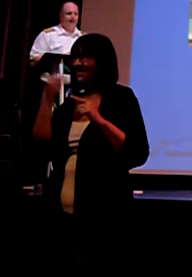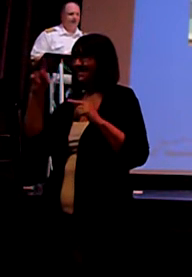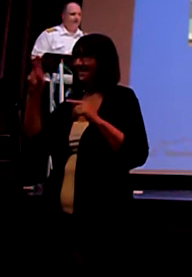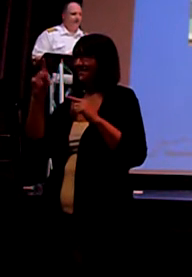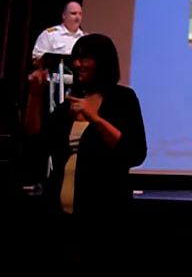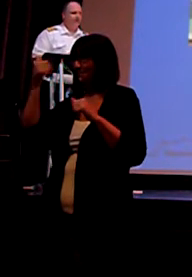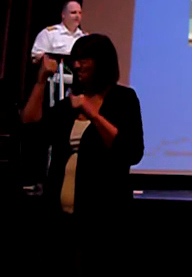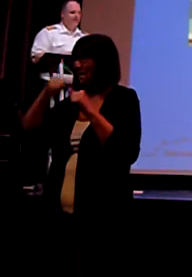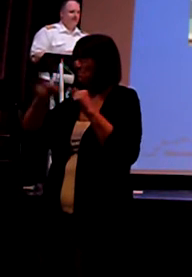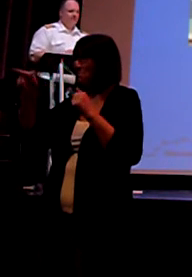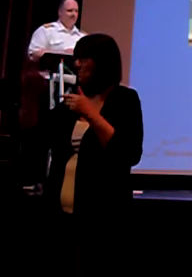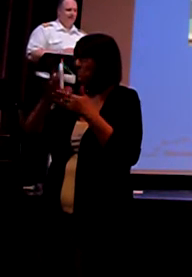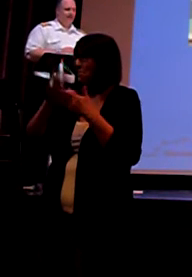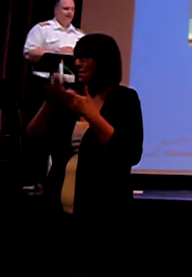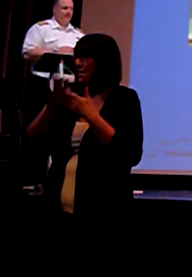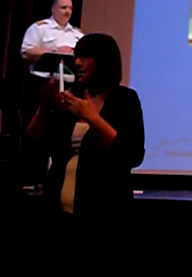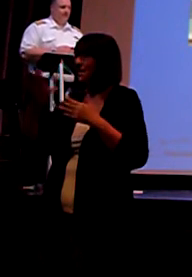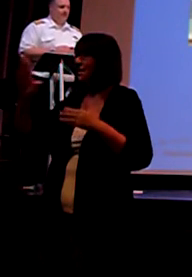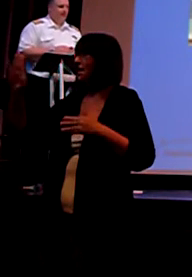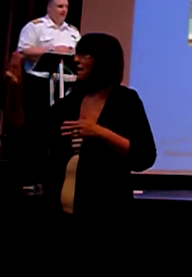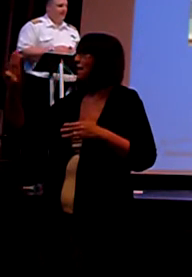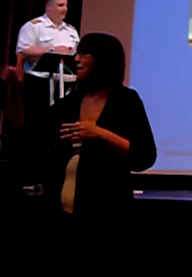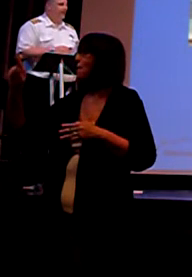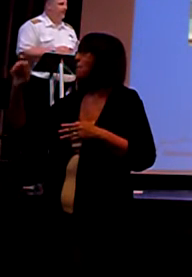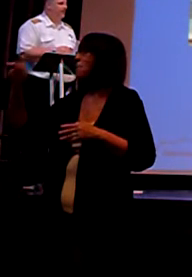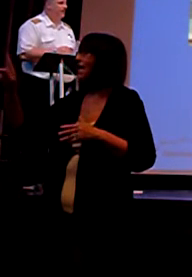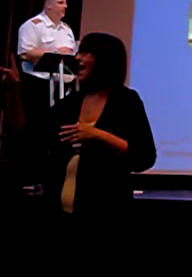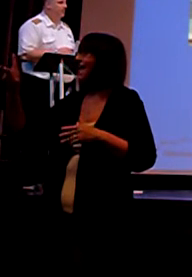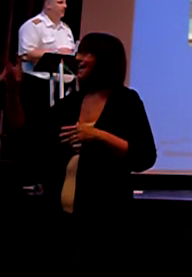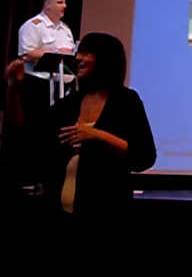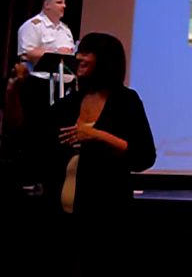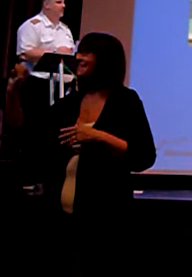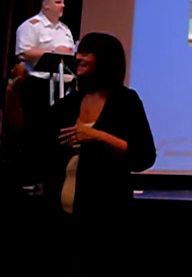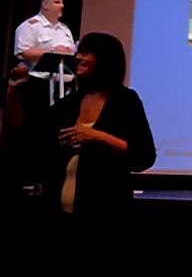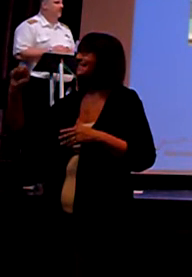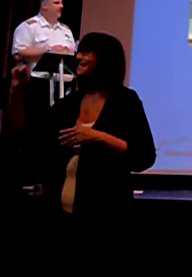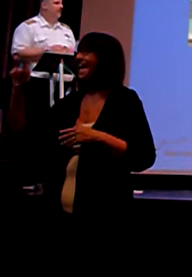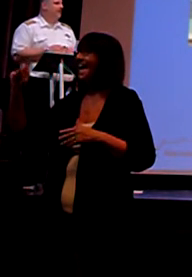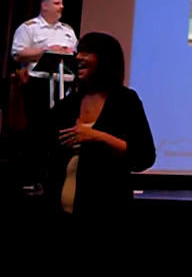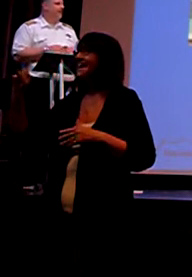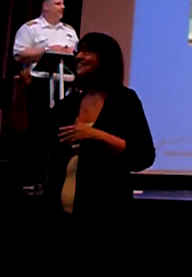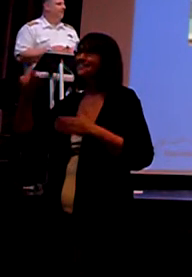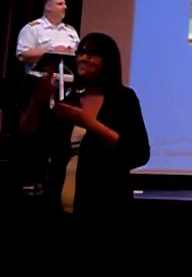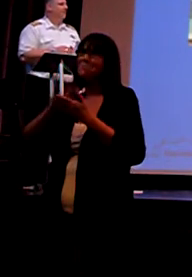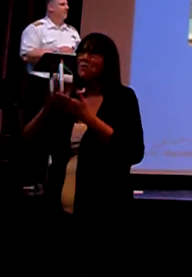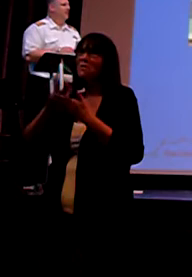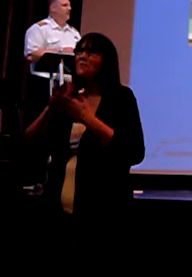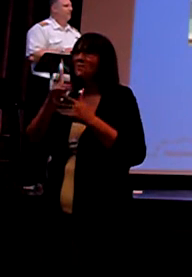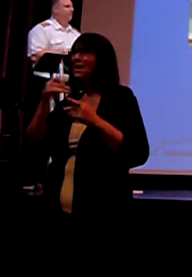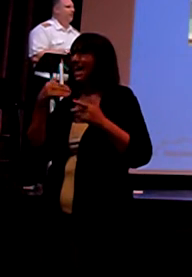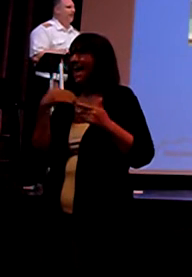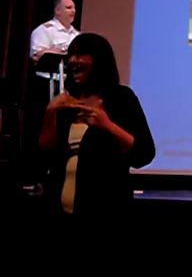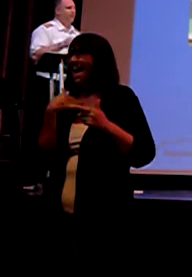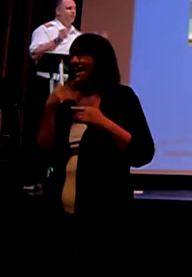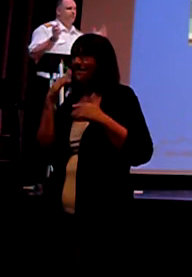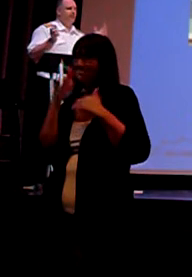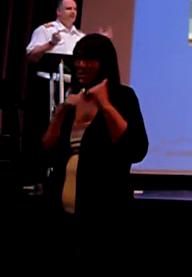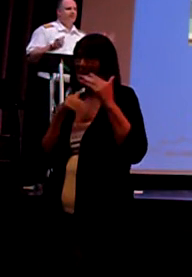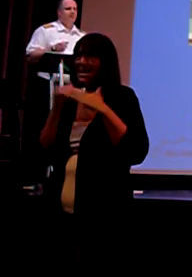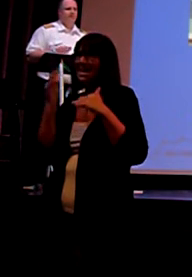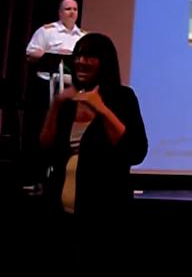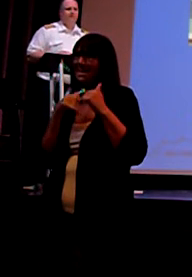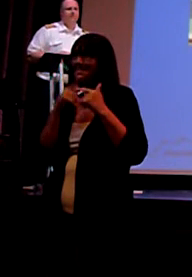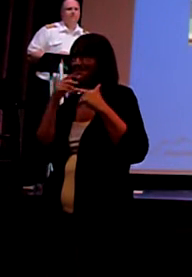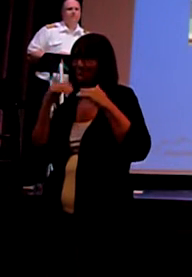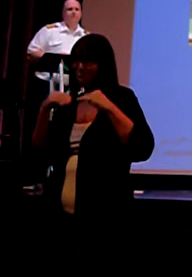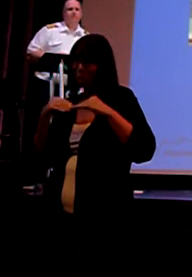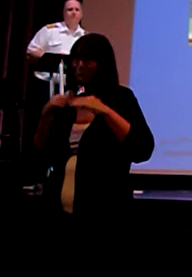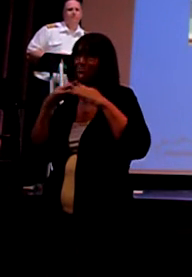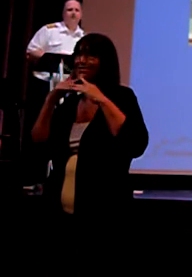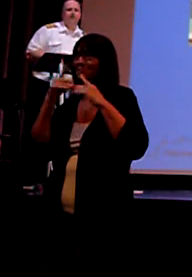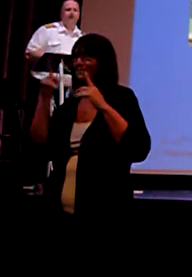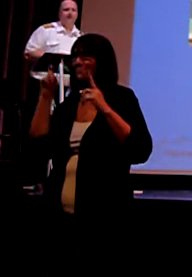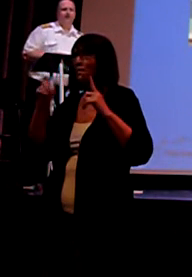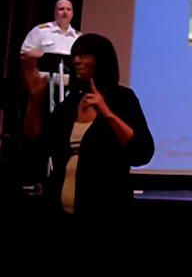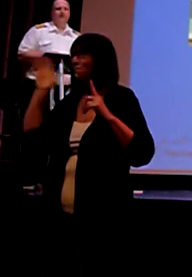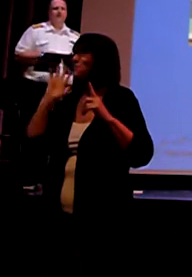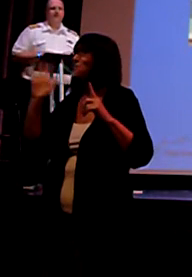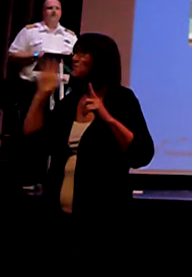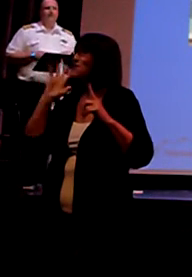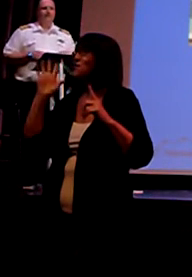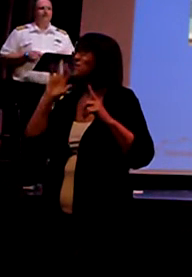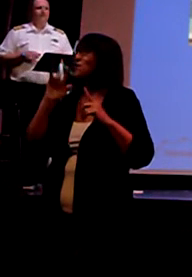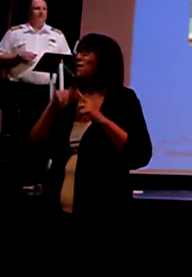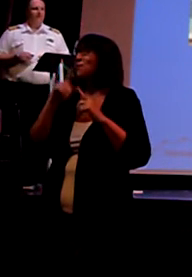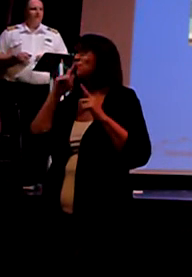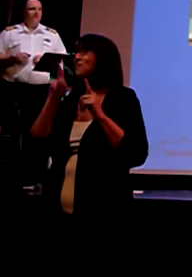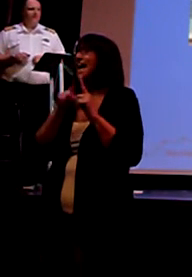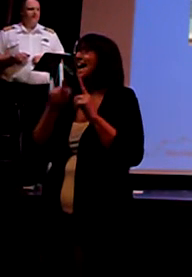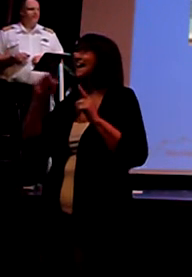Black Sails, if you would like to see. Then they have built up a place that's supposed to be like